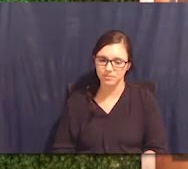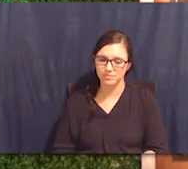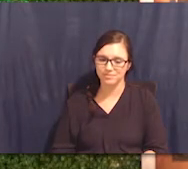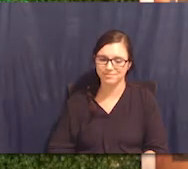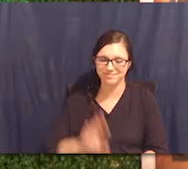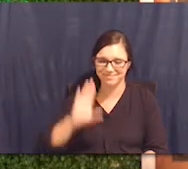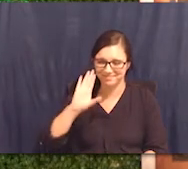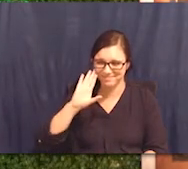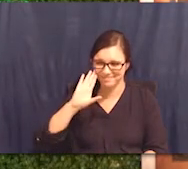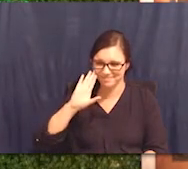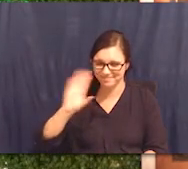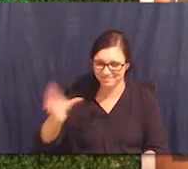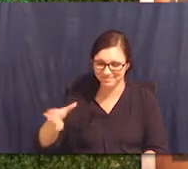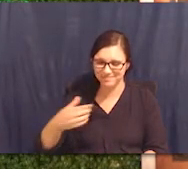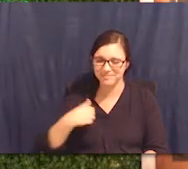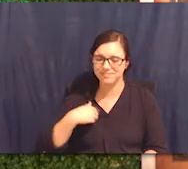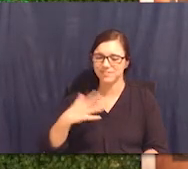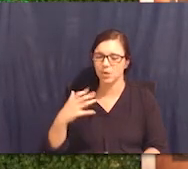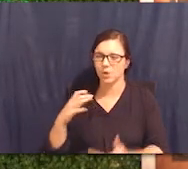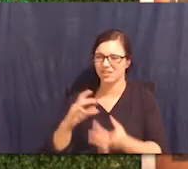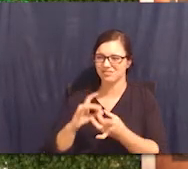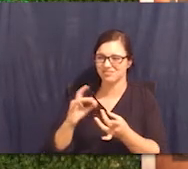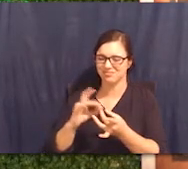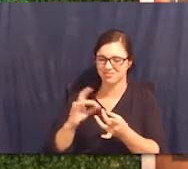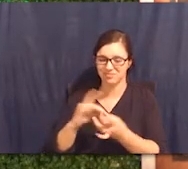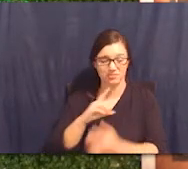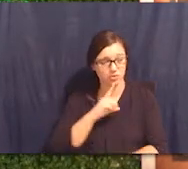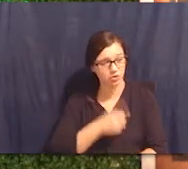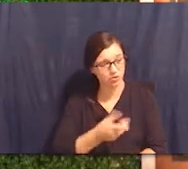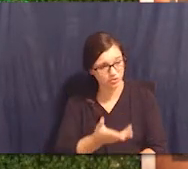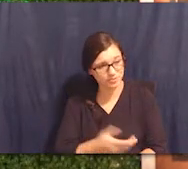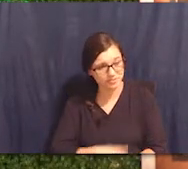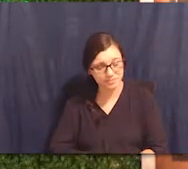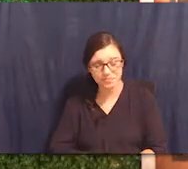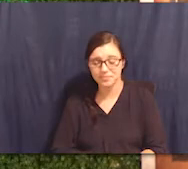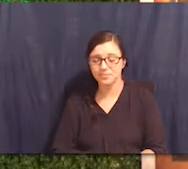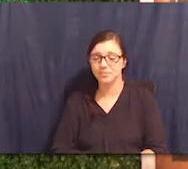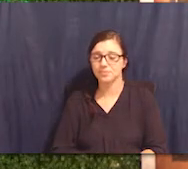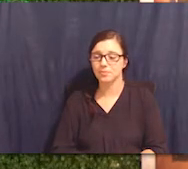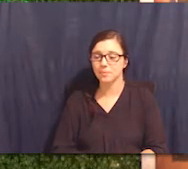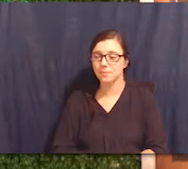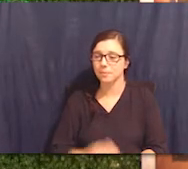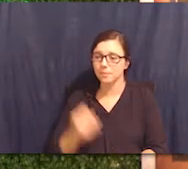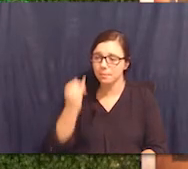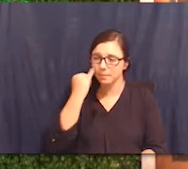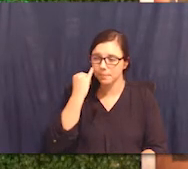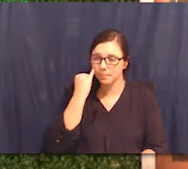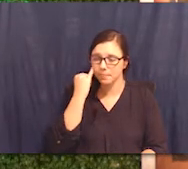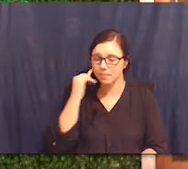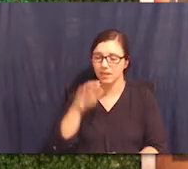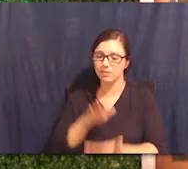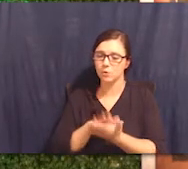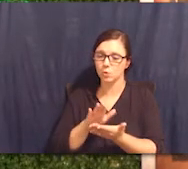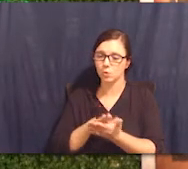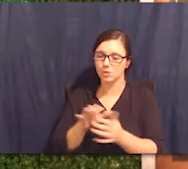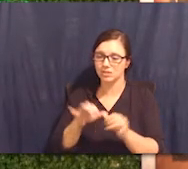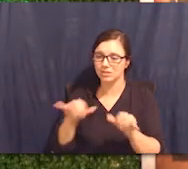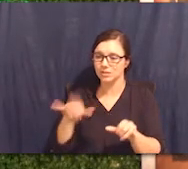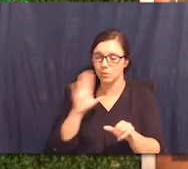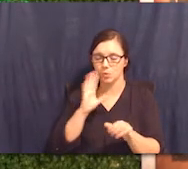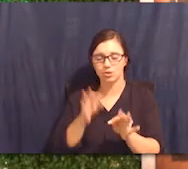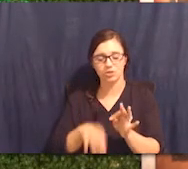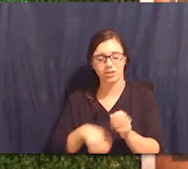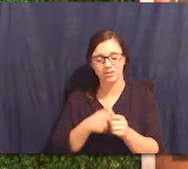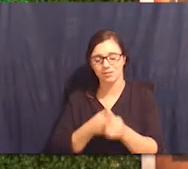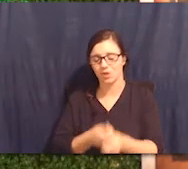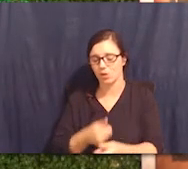Hello. I just want to make a statement. Sure. If the school system would just follow